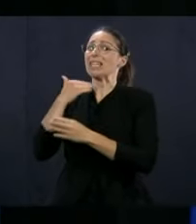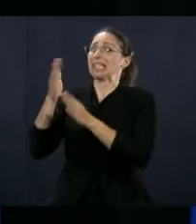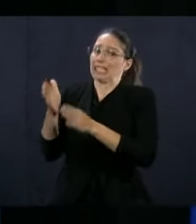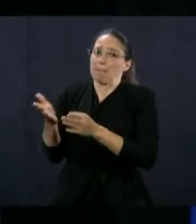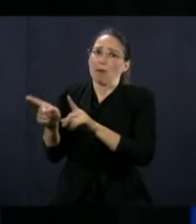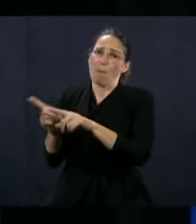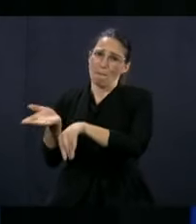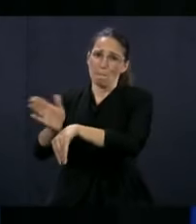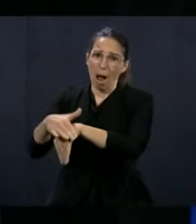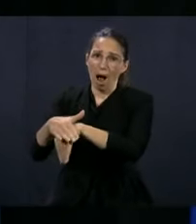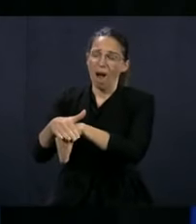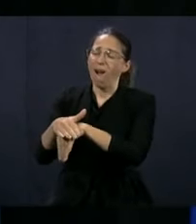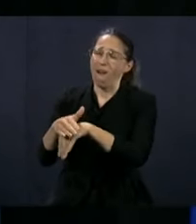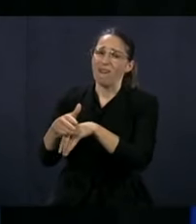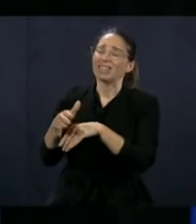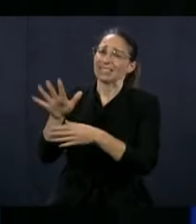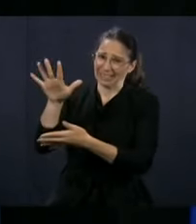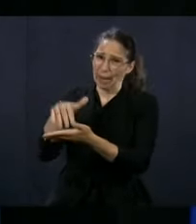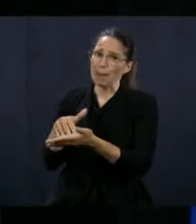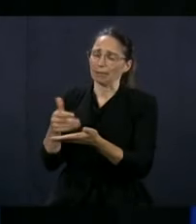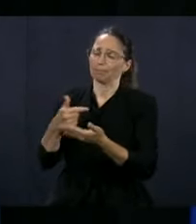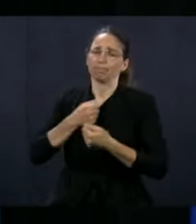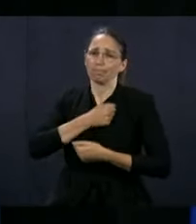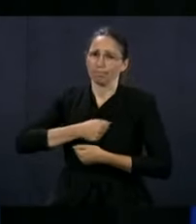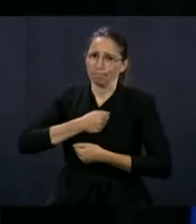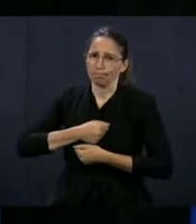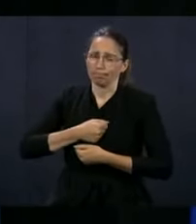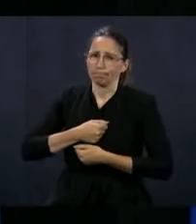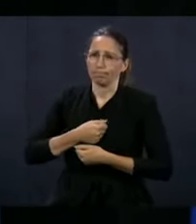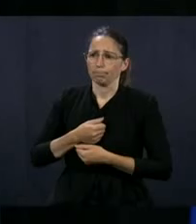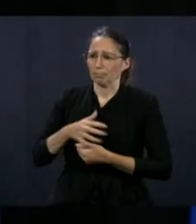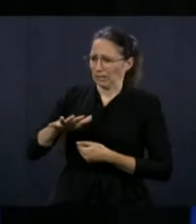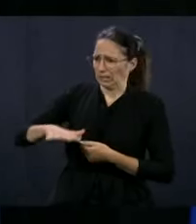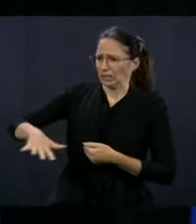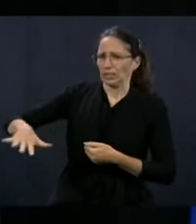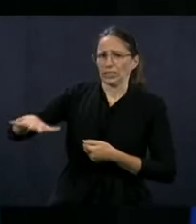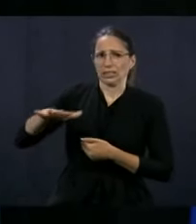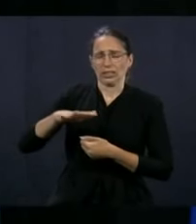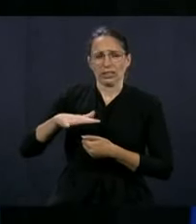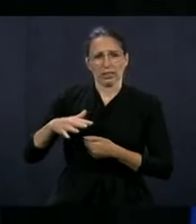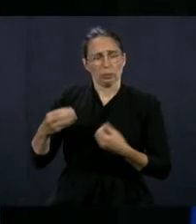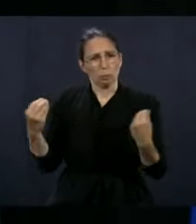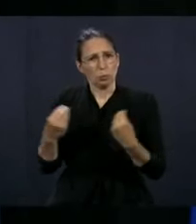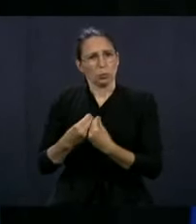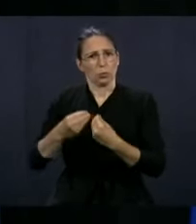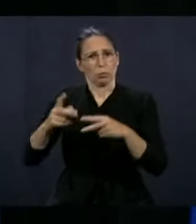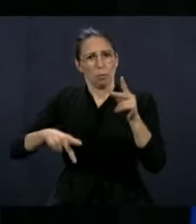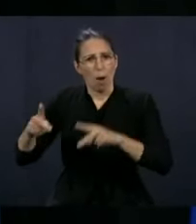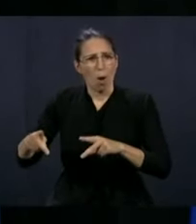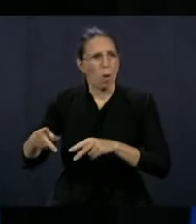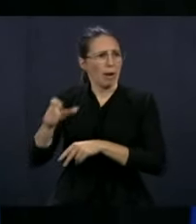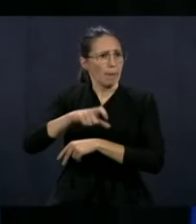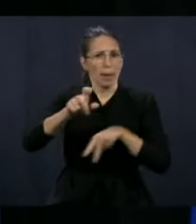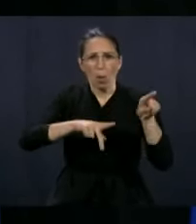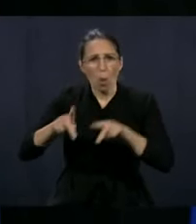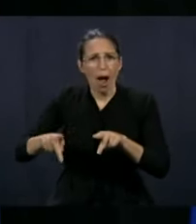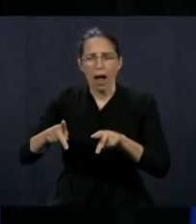of those 5,000 victims. This is a lot of people, a lot of